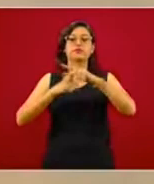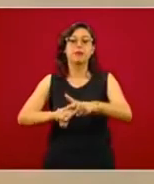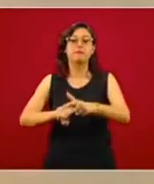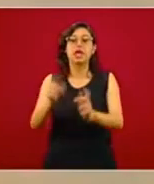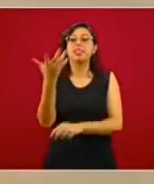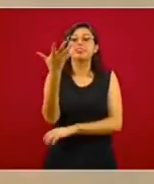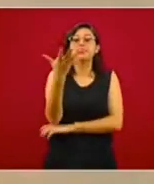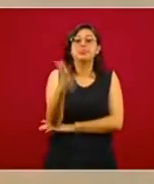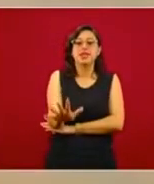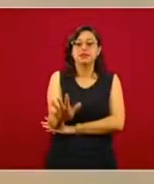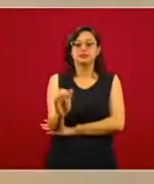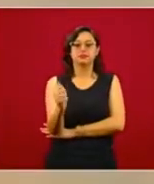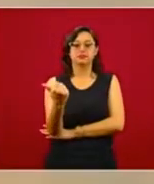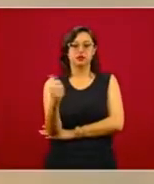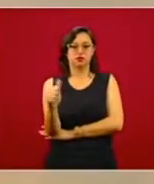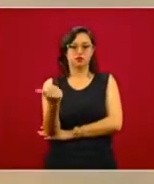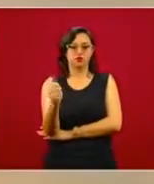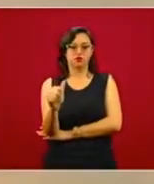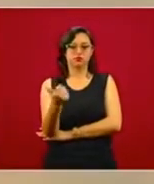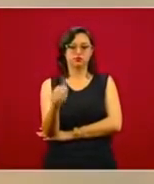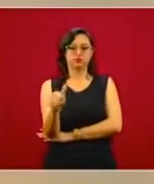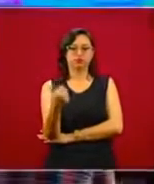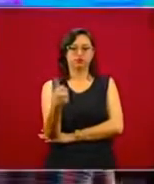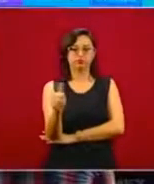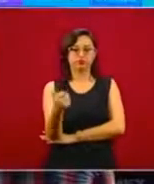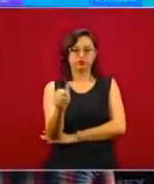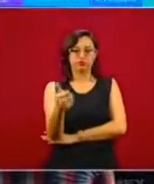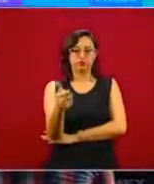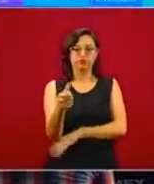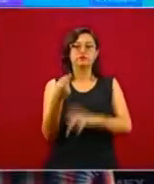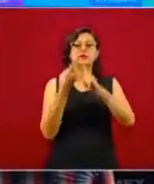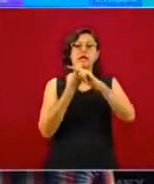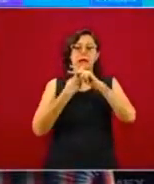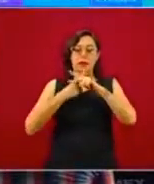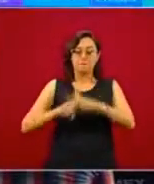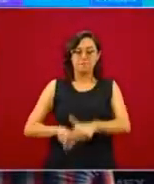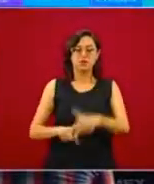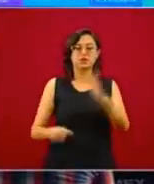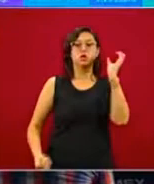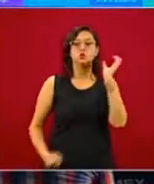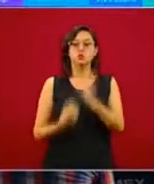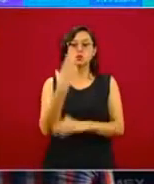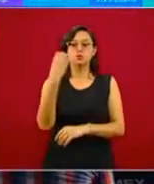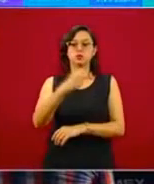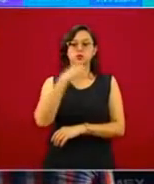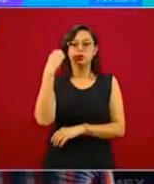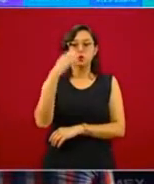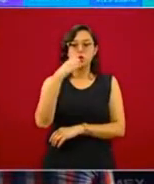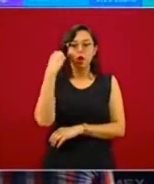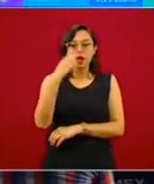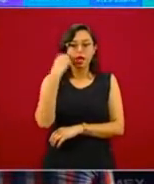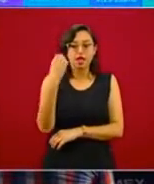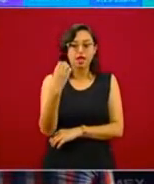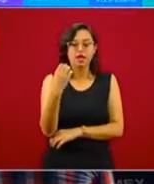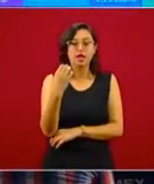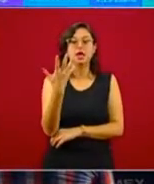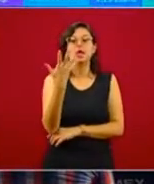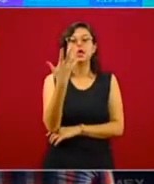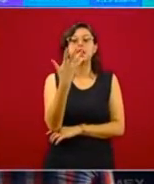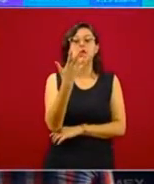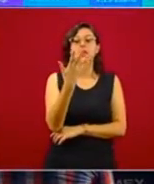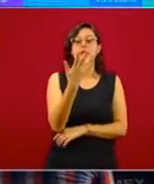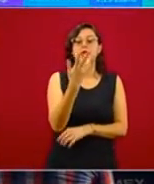be August the 10th, as it has been specified right there. On August 10, we get started with